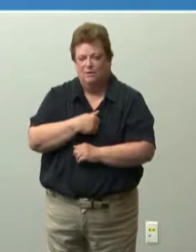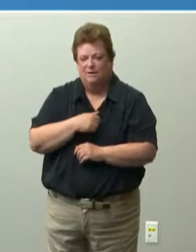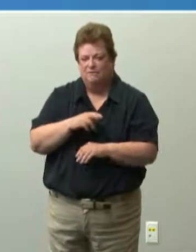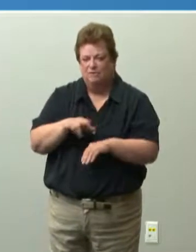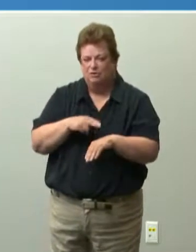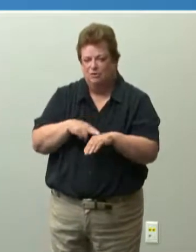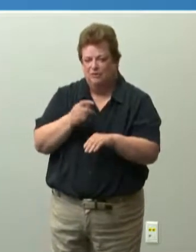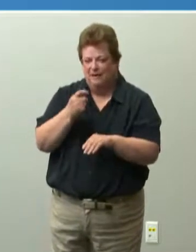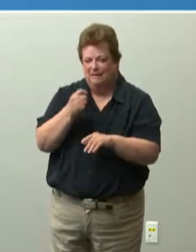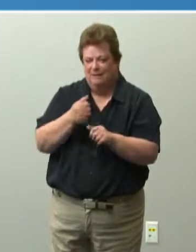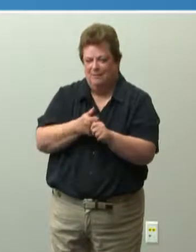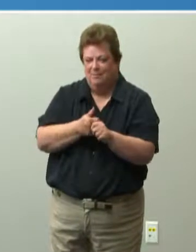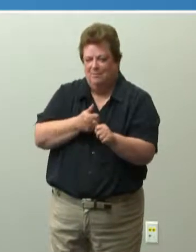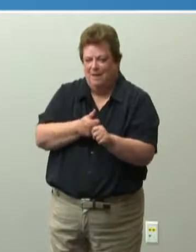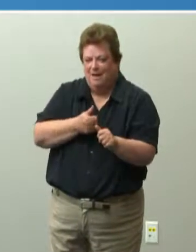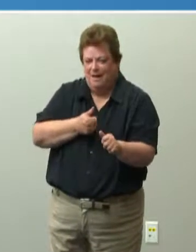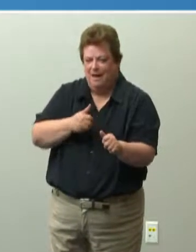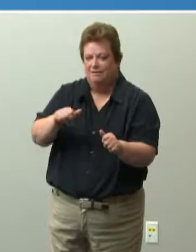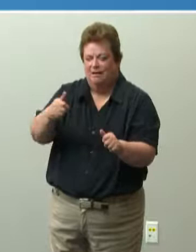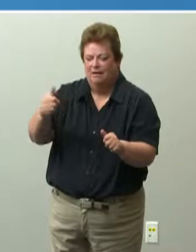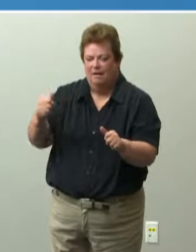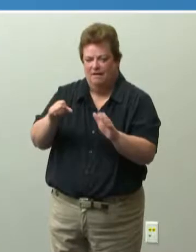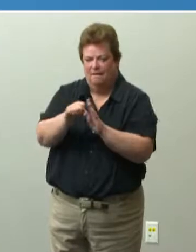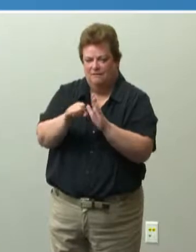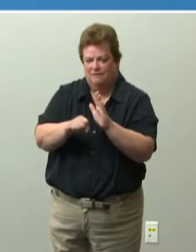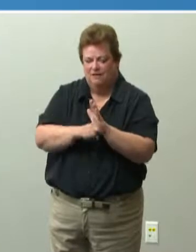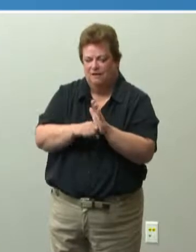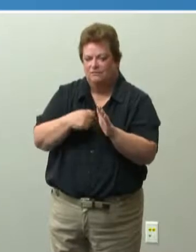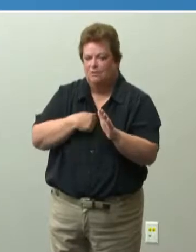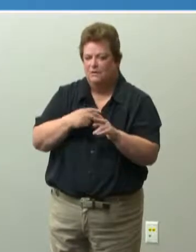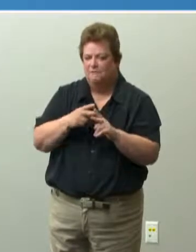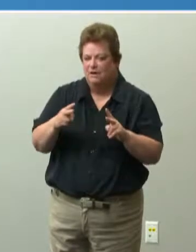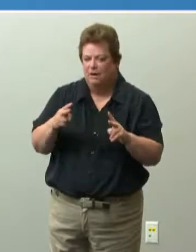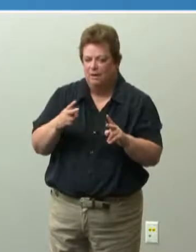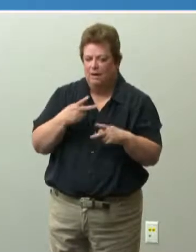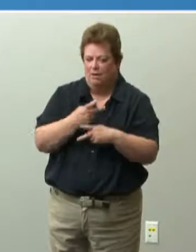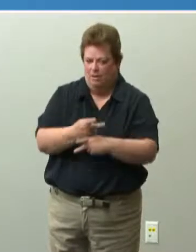little behind. We're very cautiously optimistic, though.